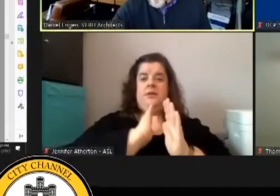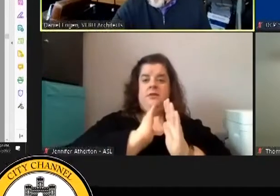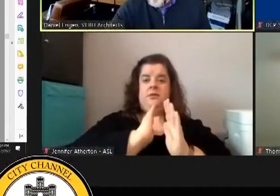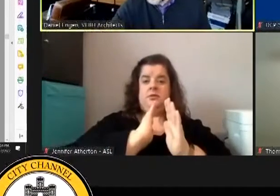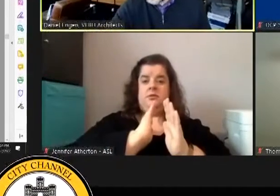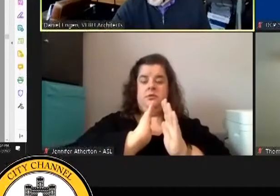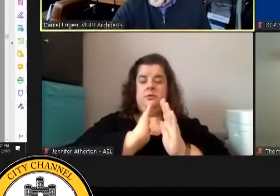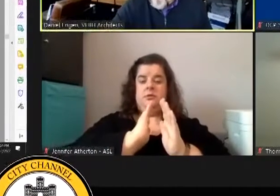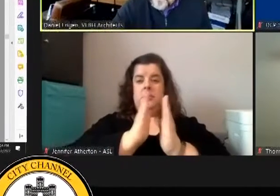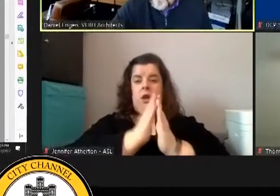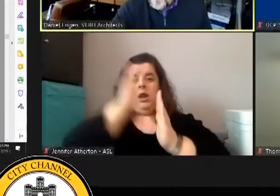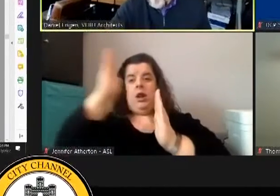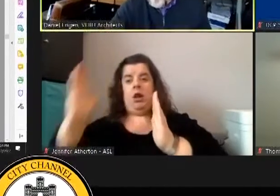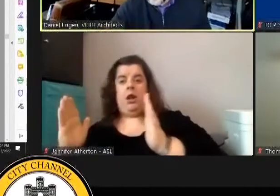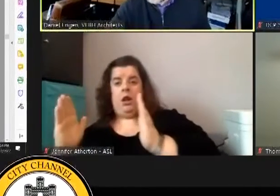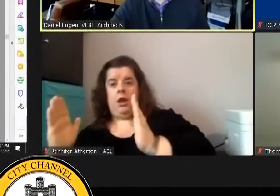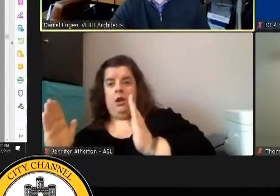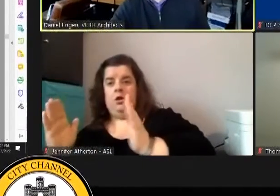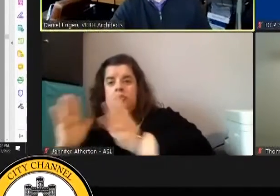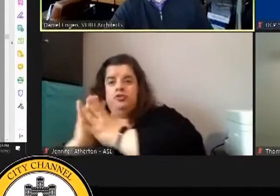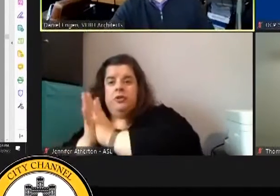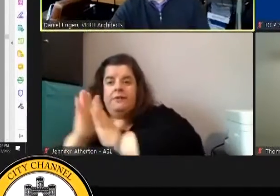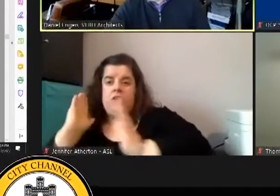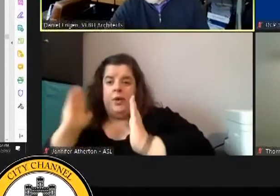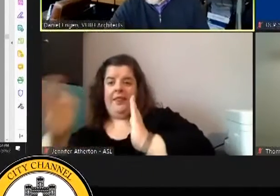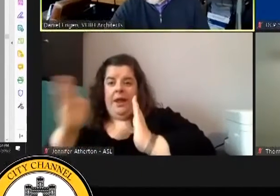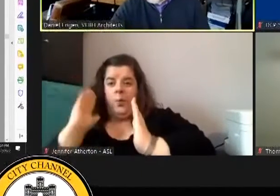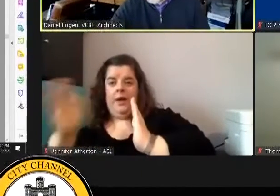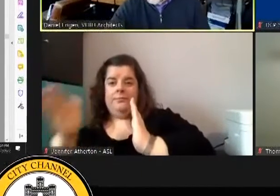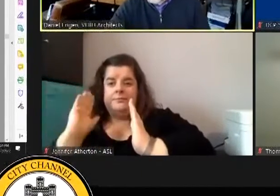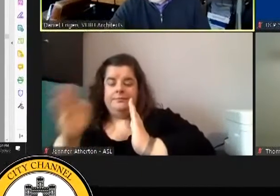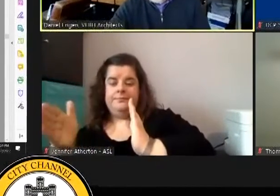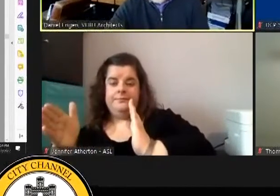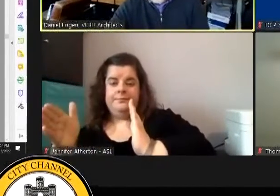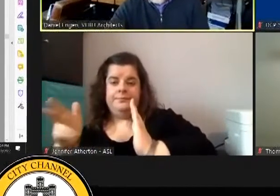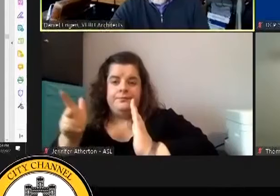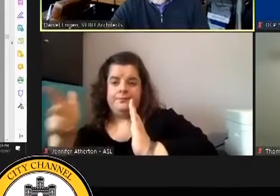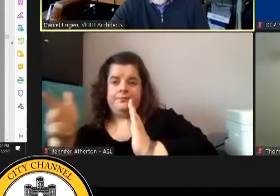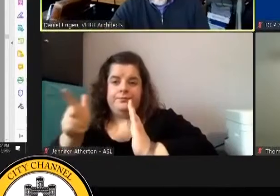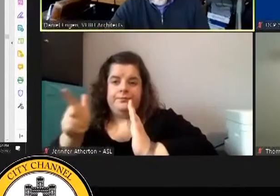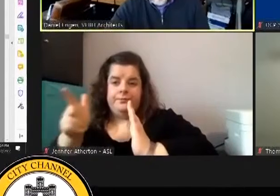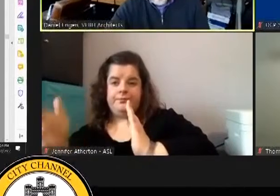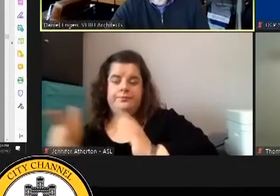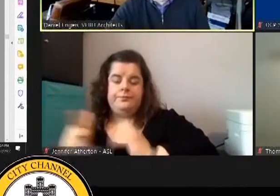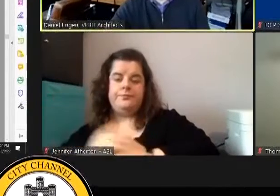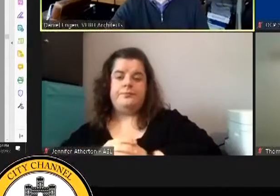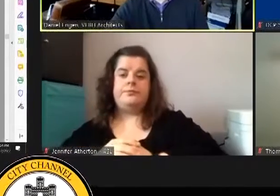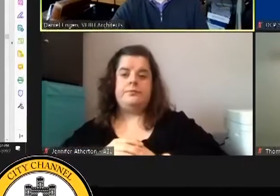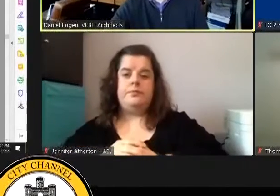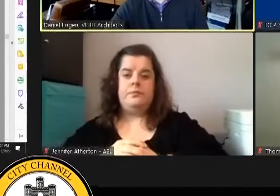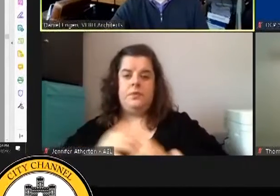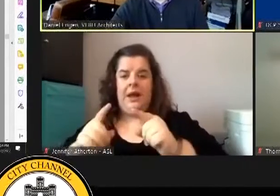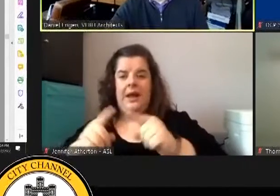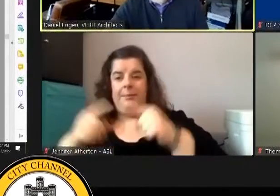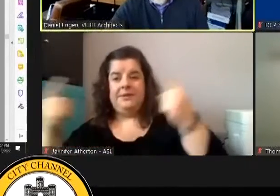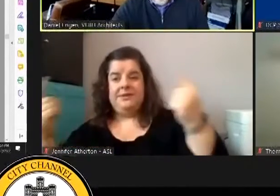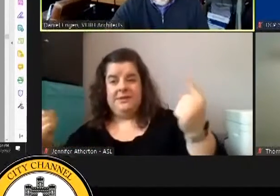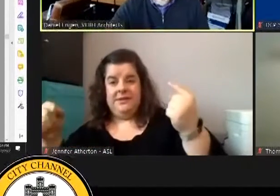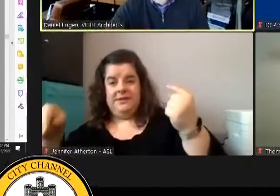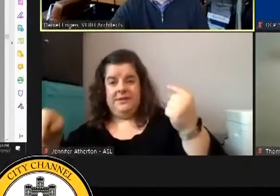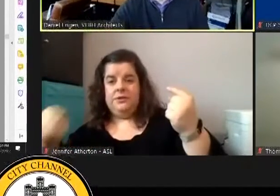the other side of the boulevard, of course, going the other way. Directly opposite of this potential development is the Home Depot,